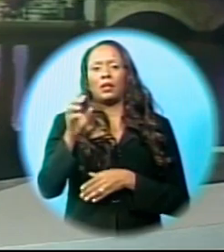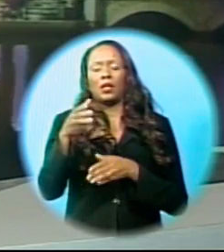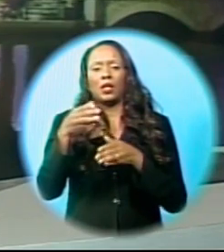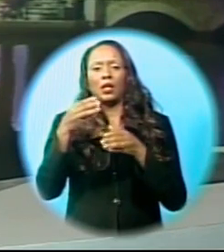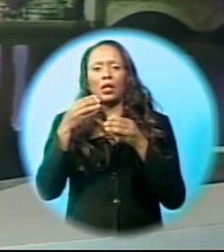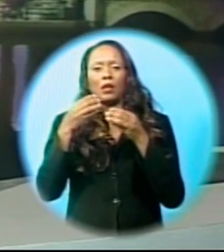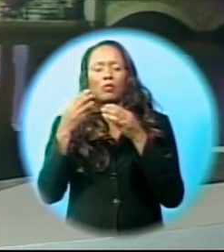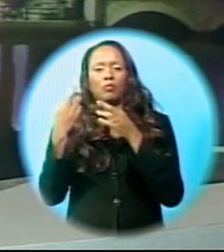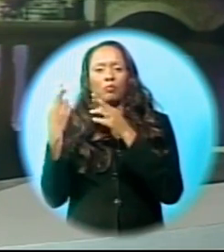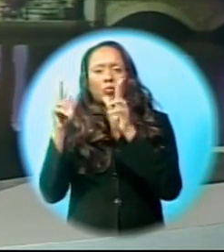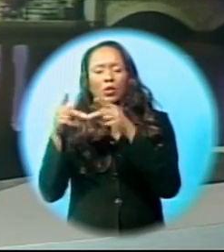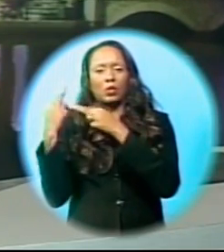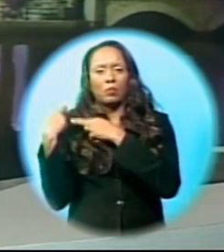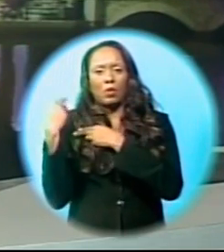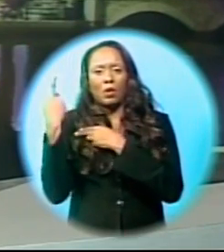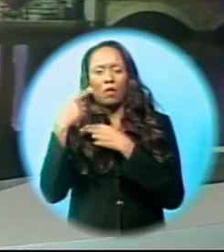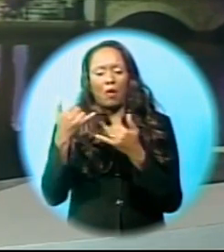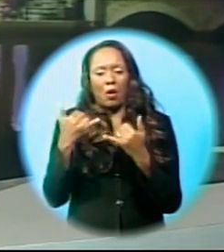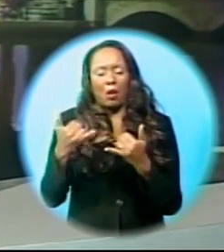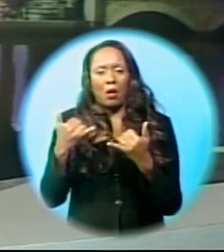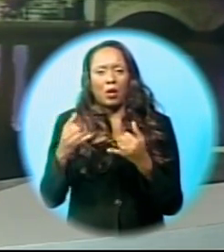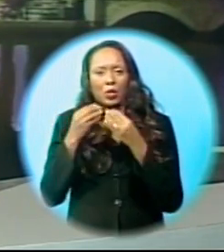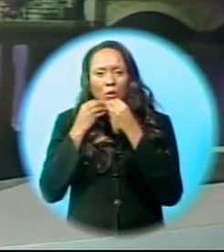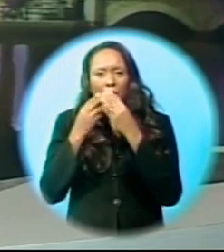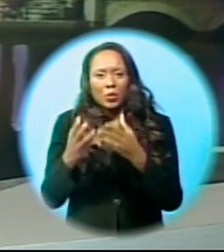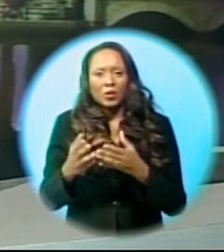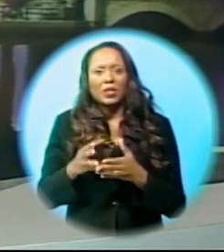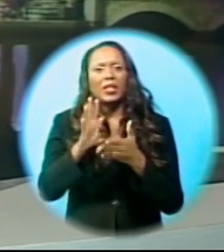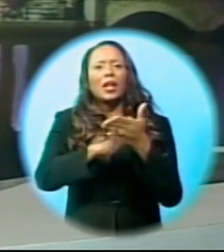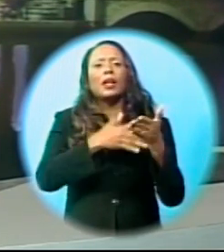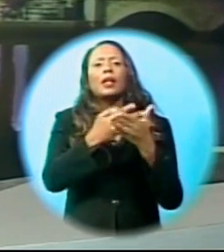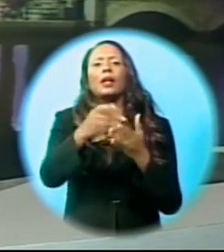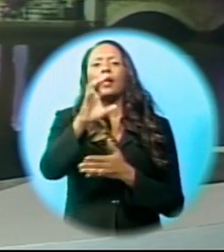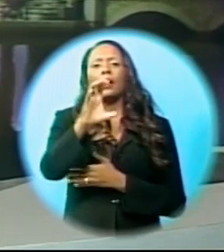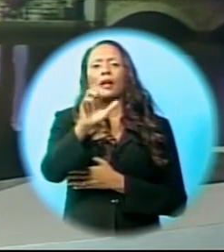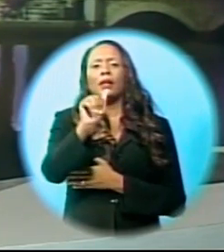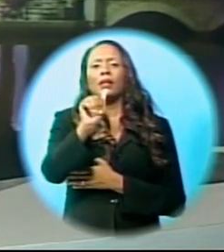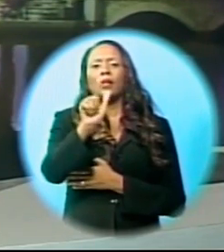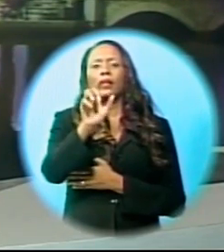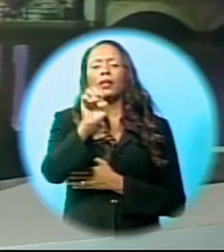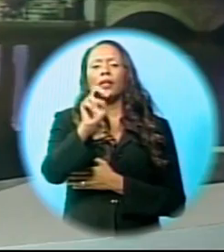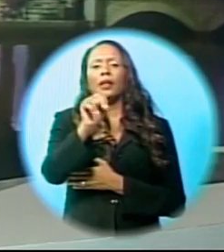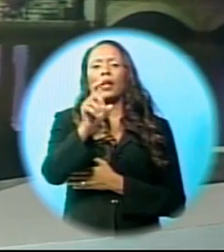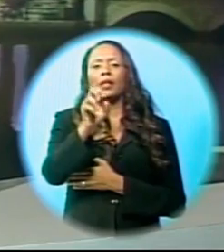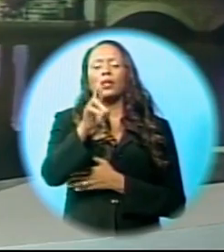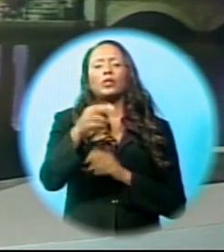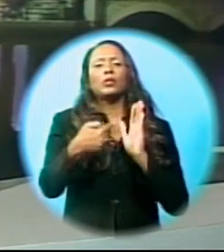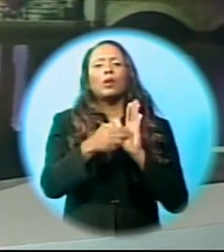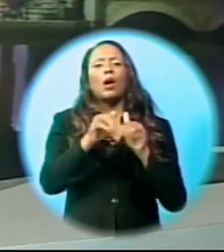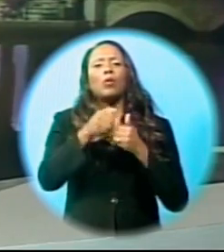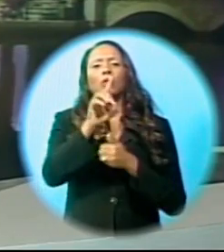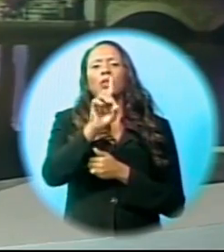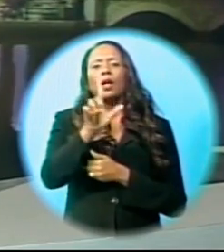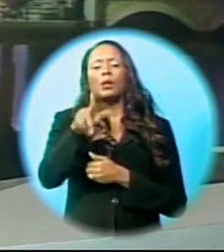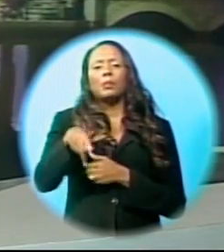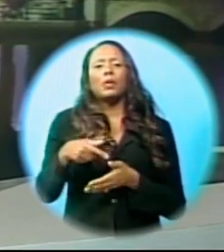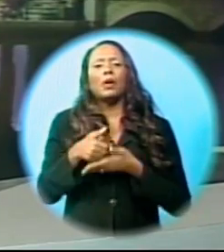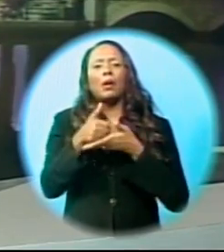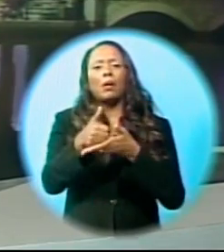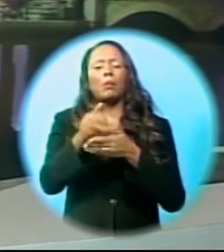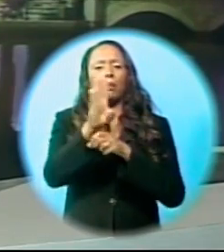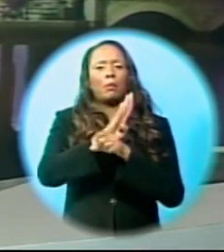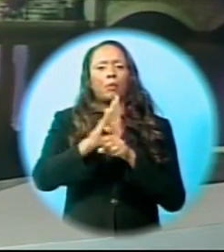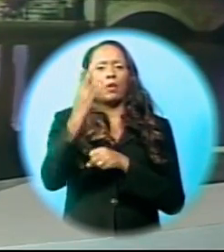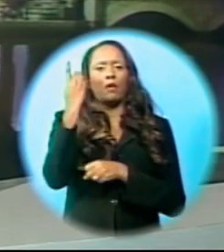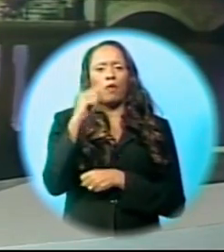General Secretary Senator Andrew Worrell says the calendar traces the DLP's contribution to the island over the last 50 years. It